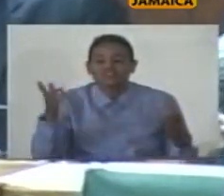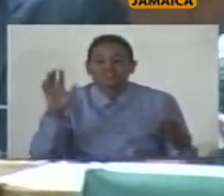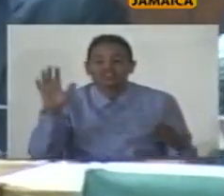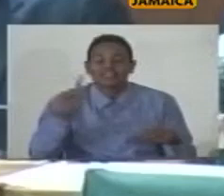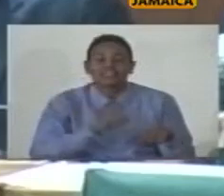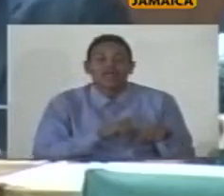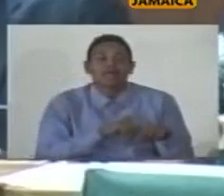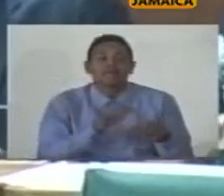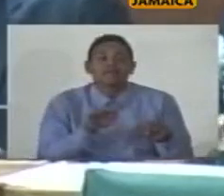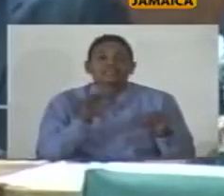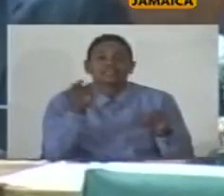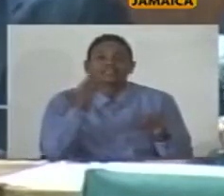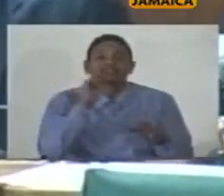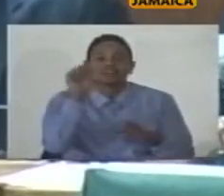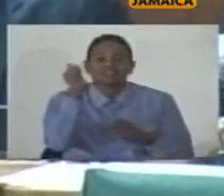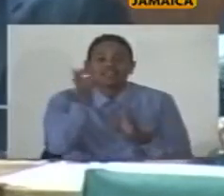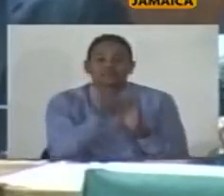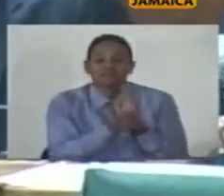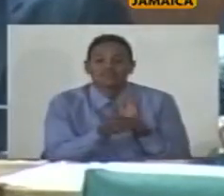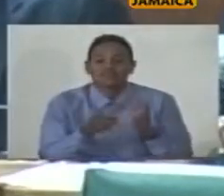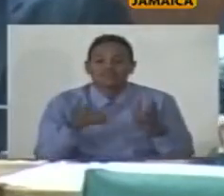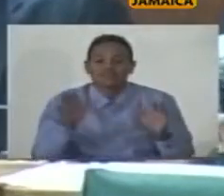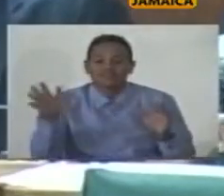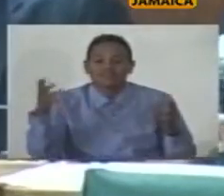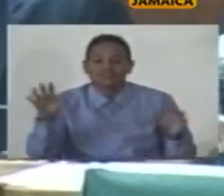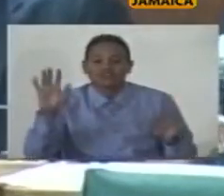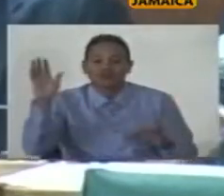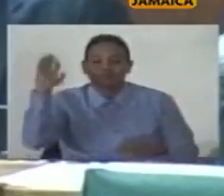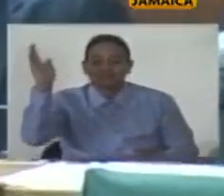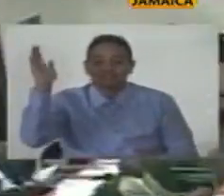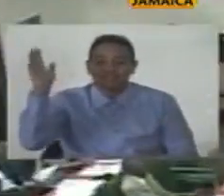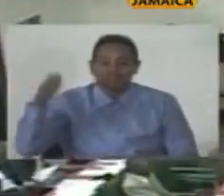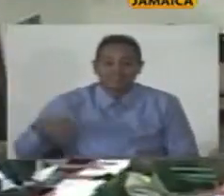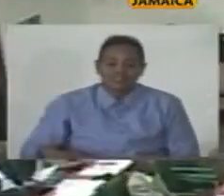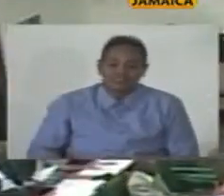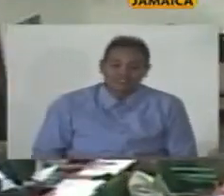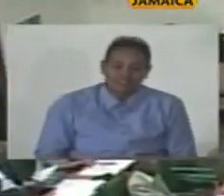be extended for 10 minutes to enable her to come. Yes.